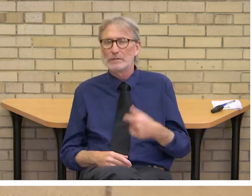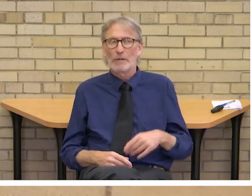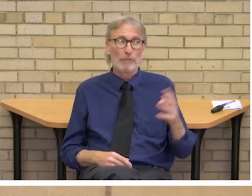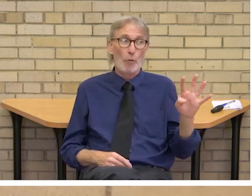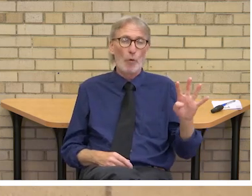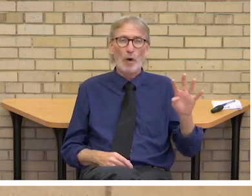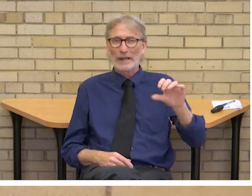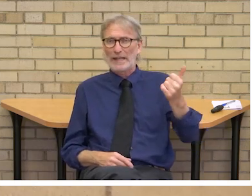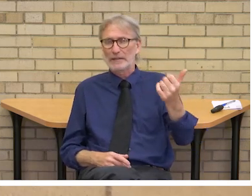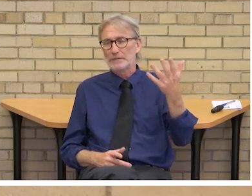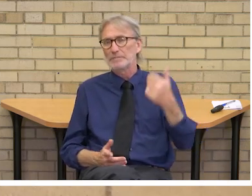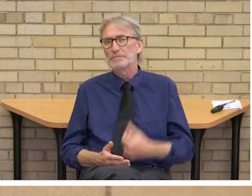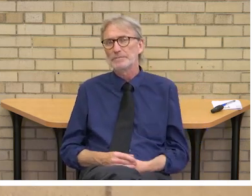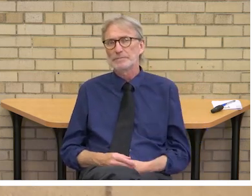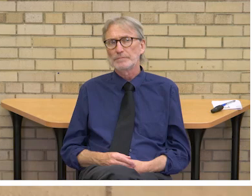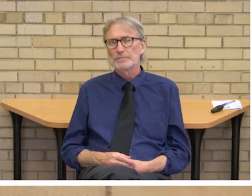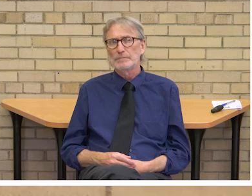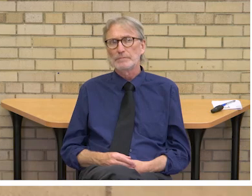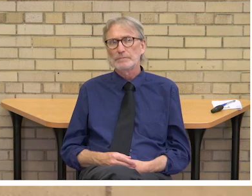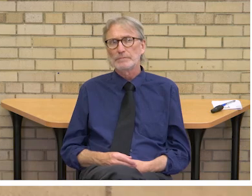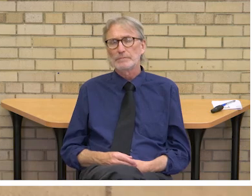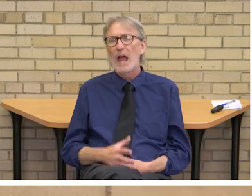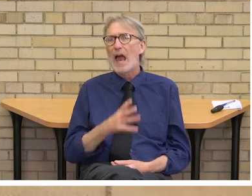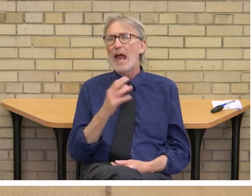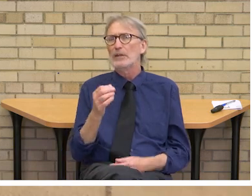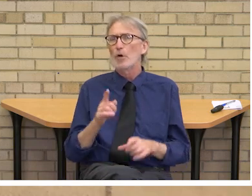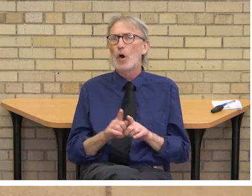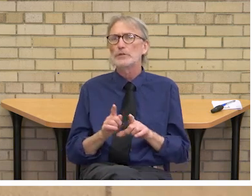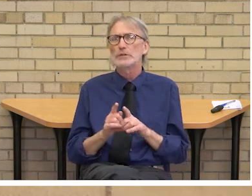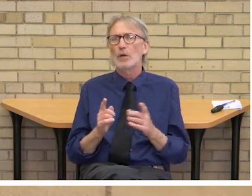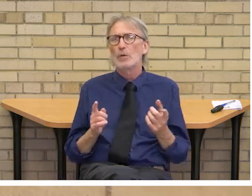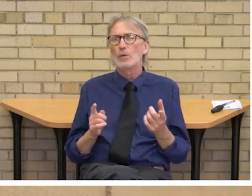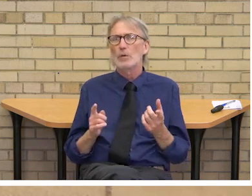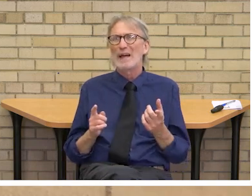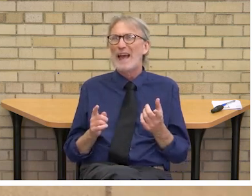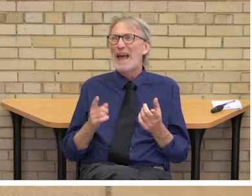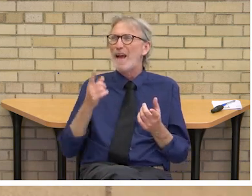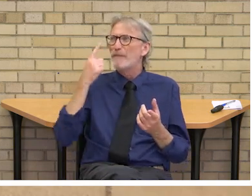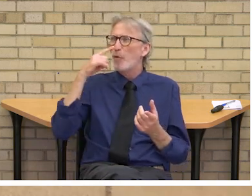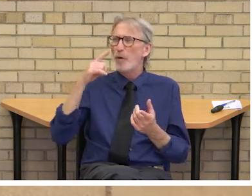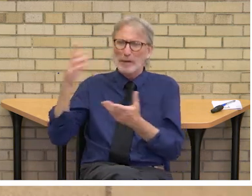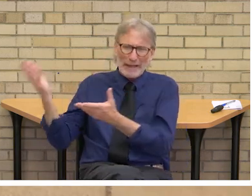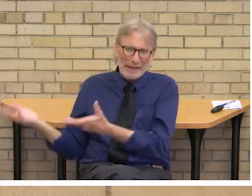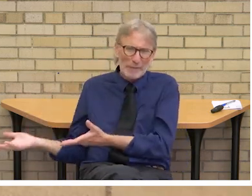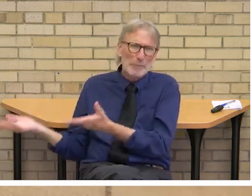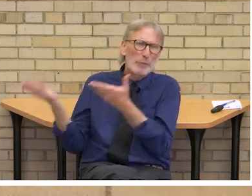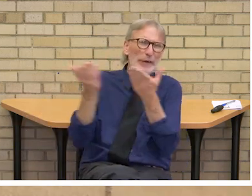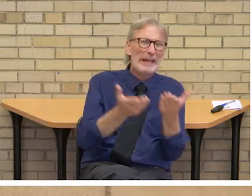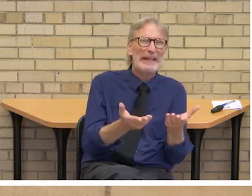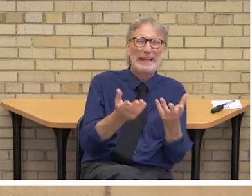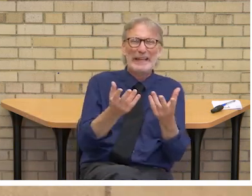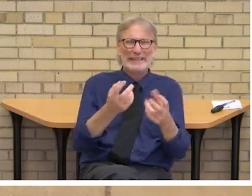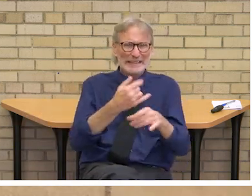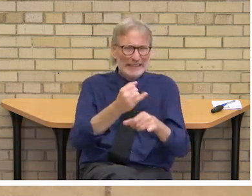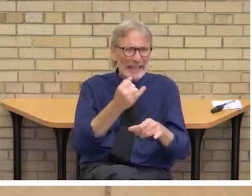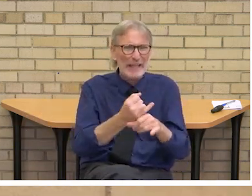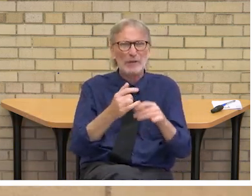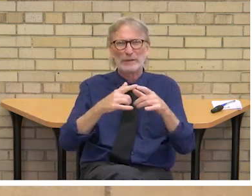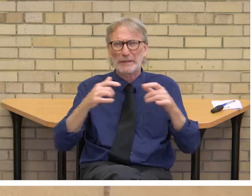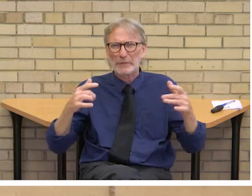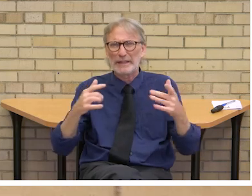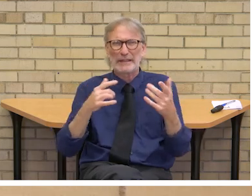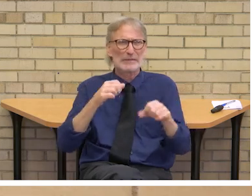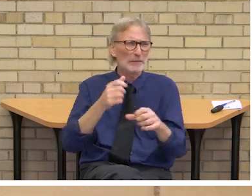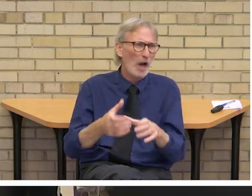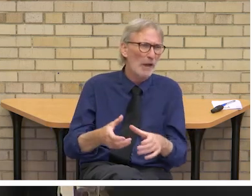there's also some advantages as far as you know, procuring materials, deliveries, that kind of thing. So I'll pass it